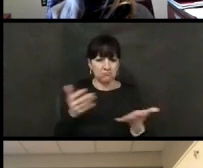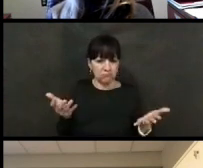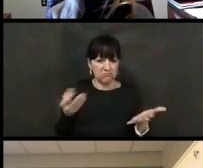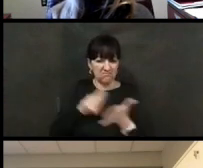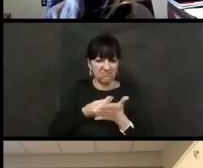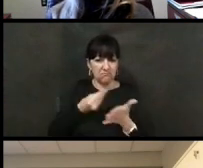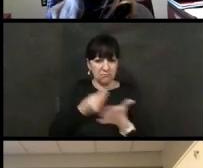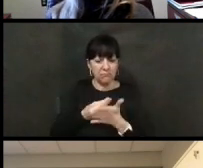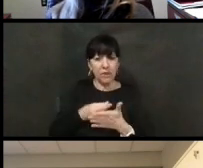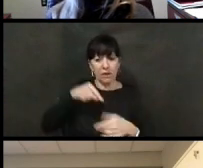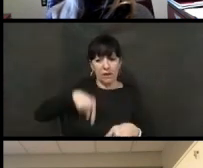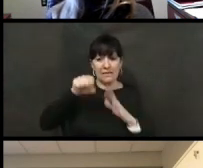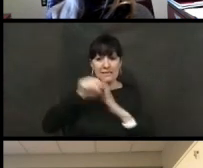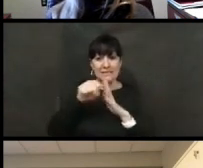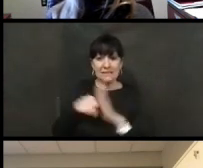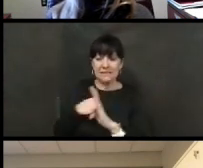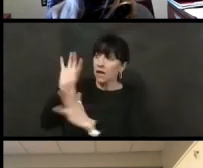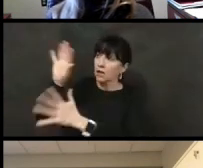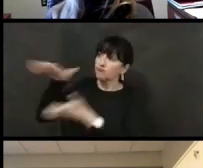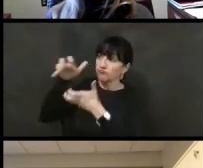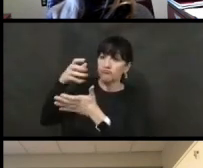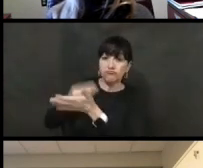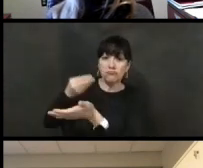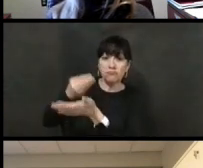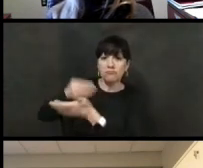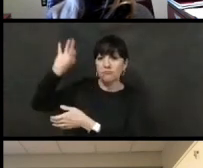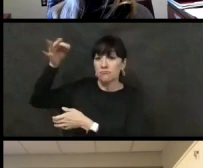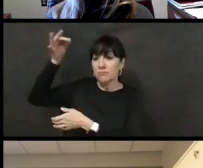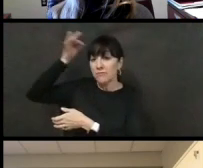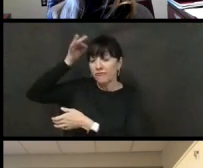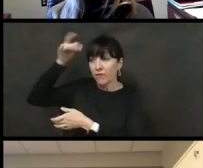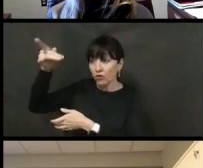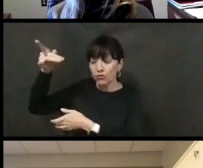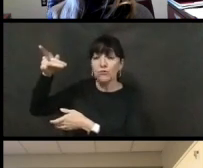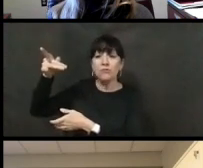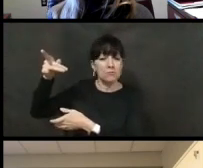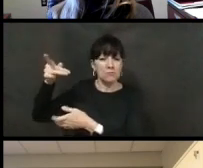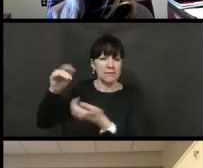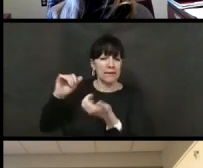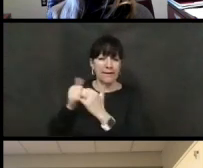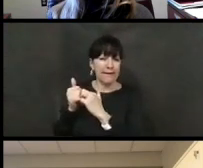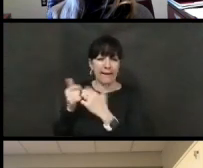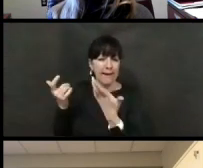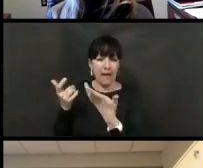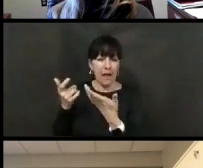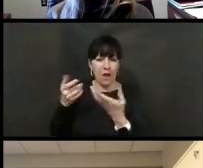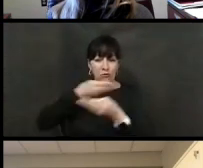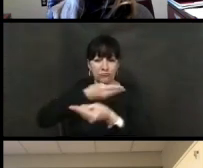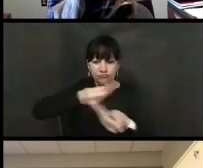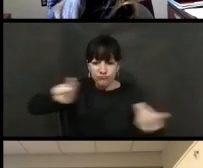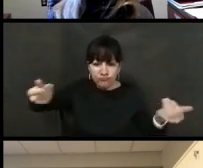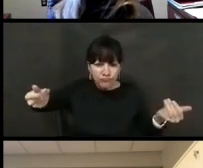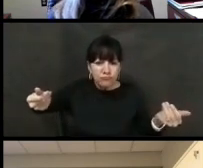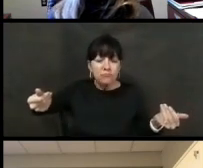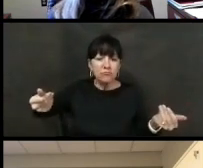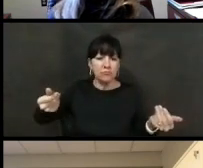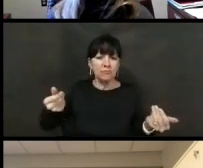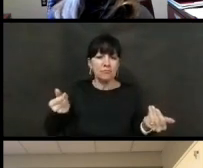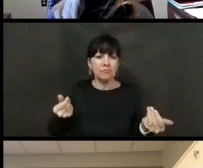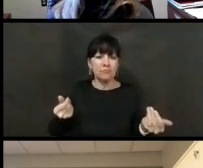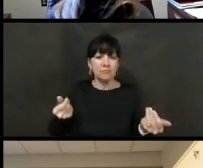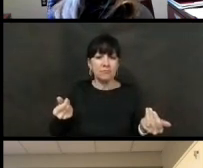federal government in order to cover that cost for unemployment benefits. Of course, this